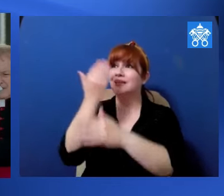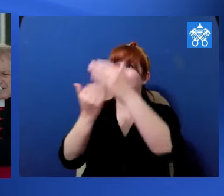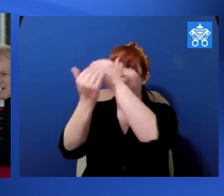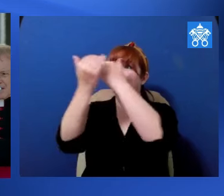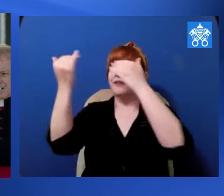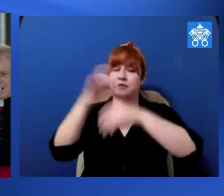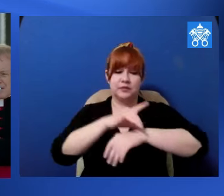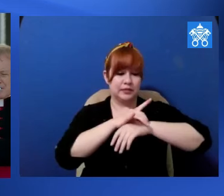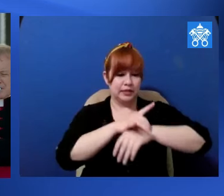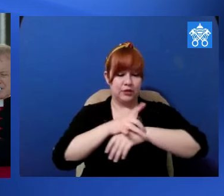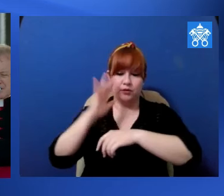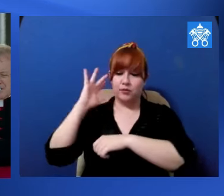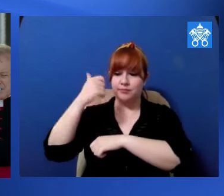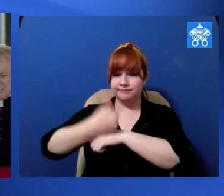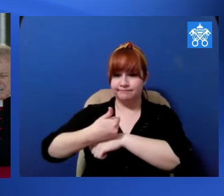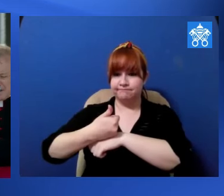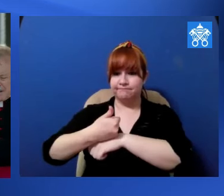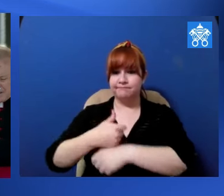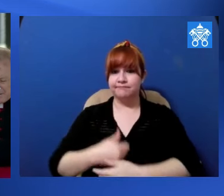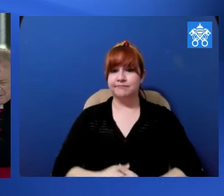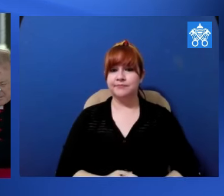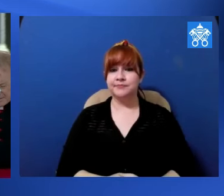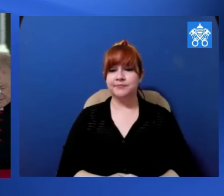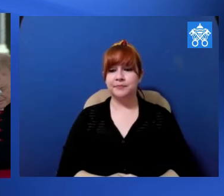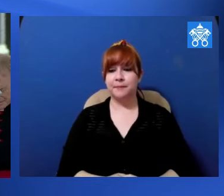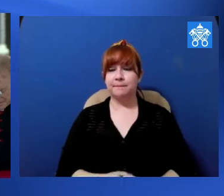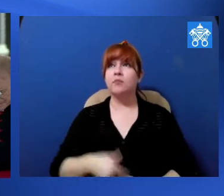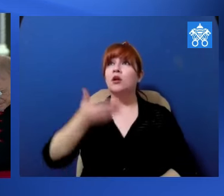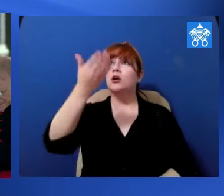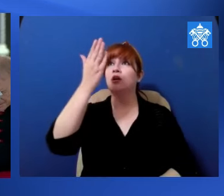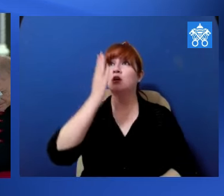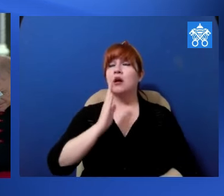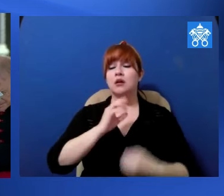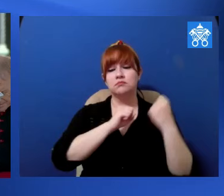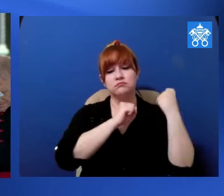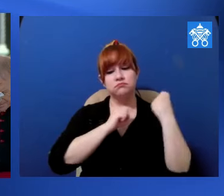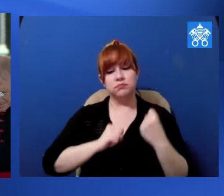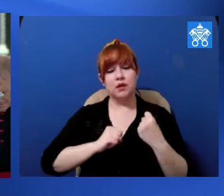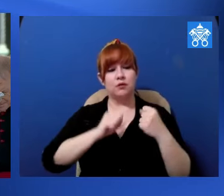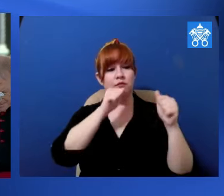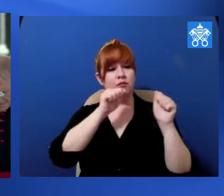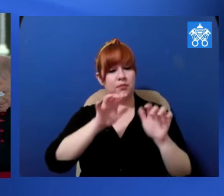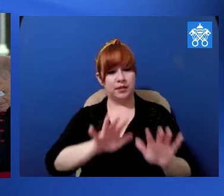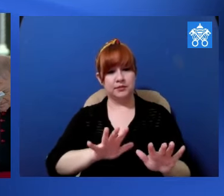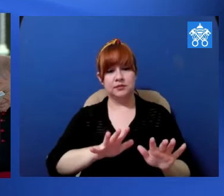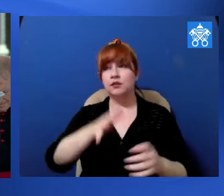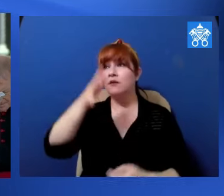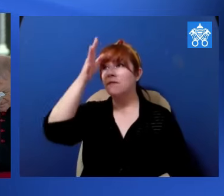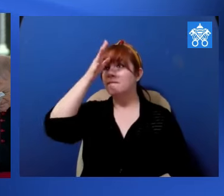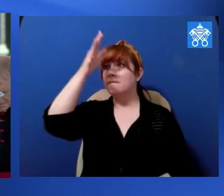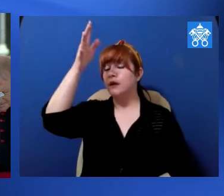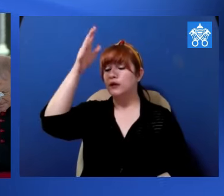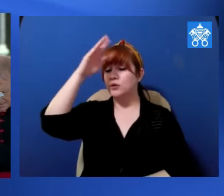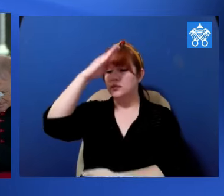nostrum in nomine Domini. Qui feci caelum et terram. Benedicat vos, omnipotens